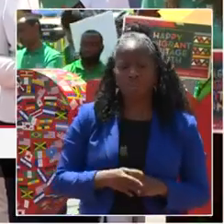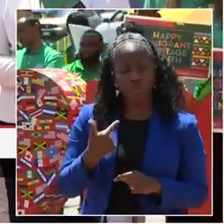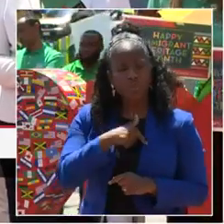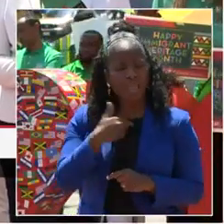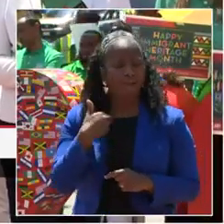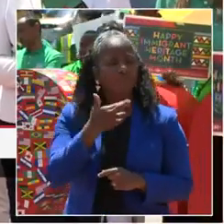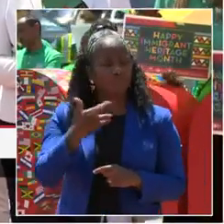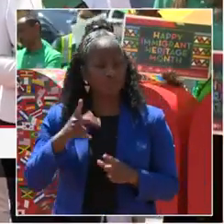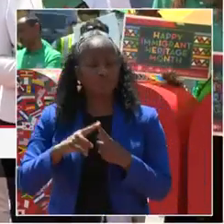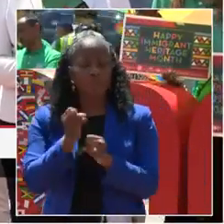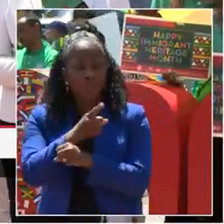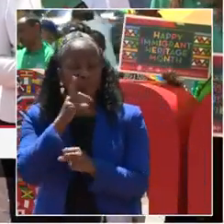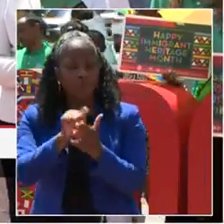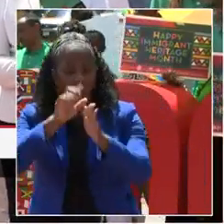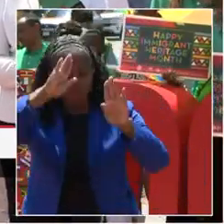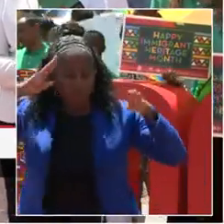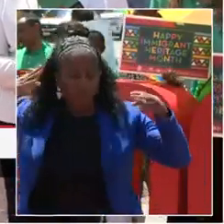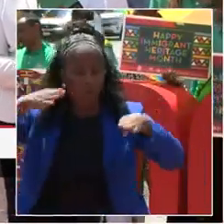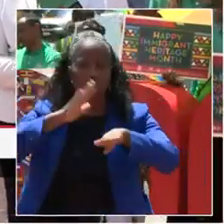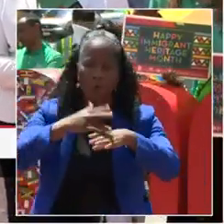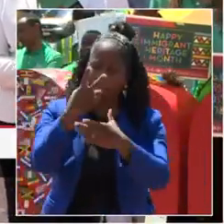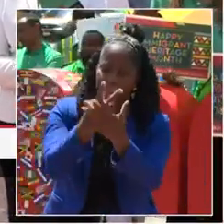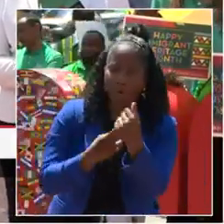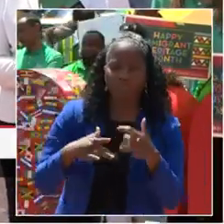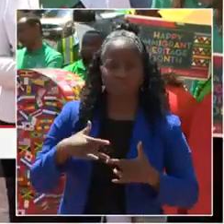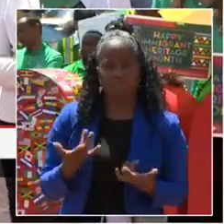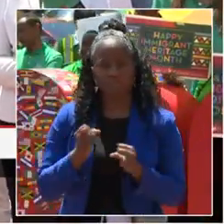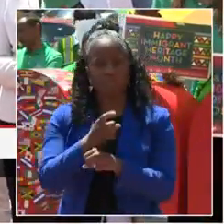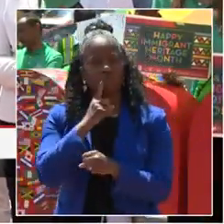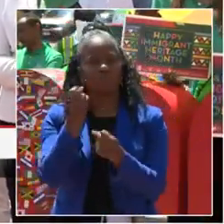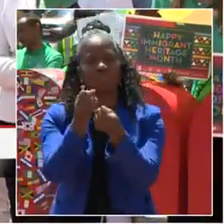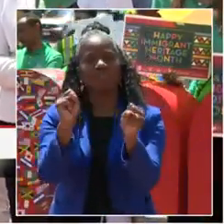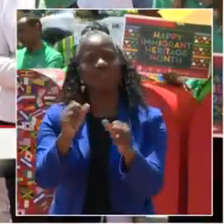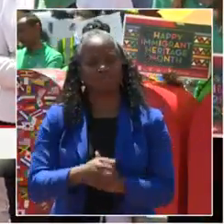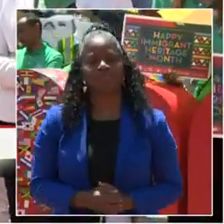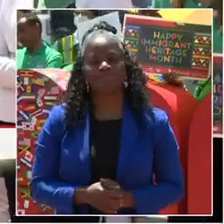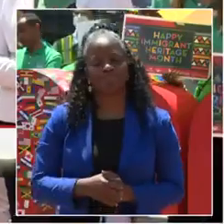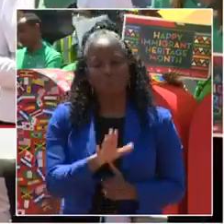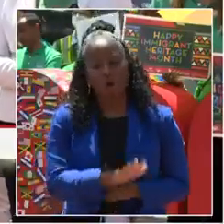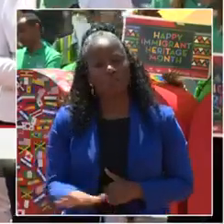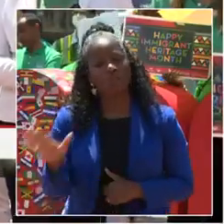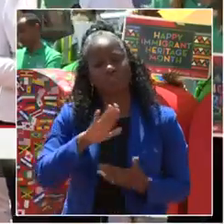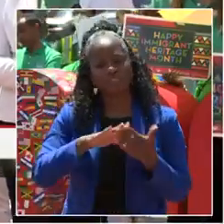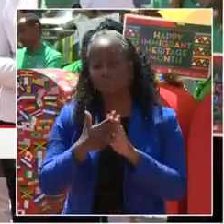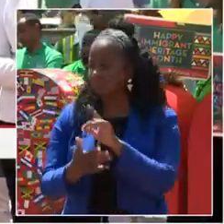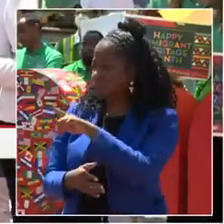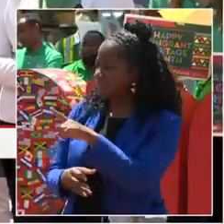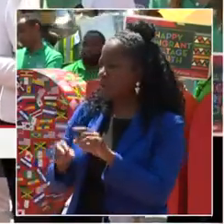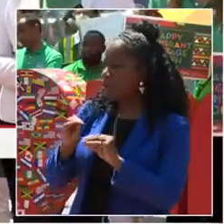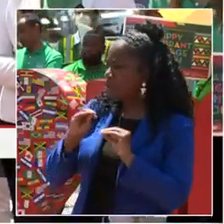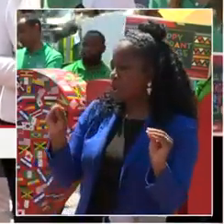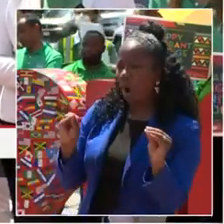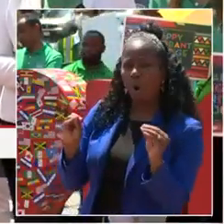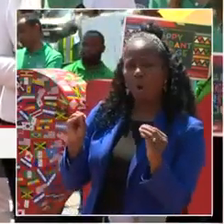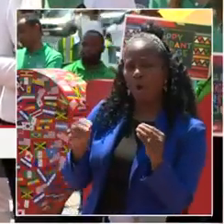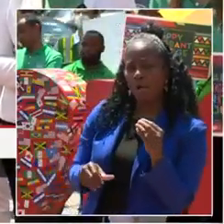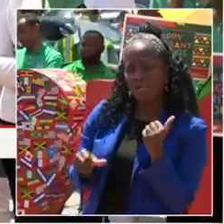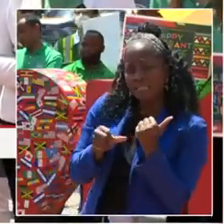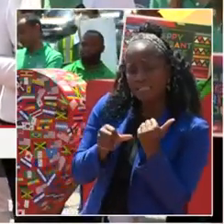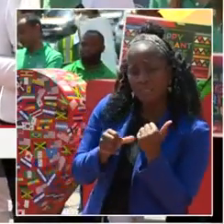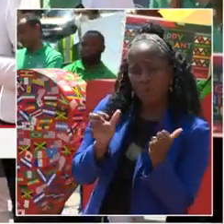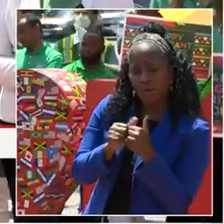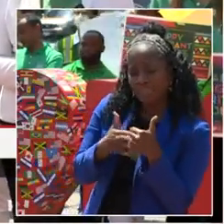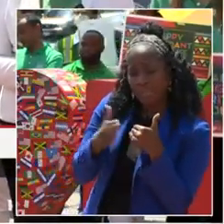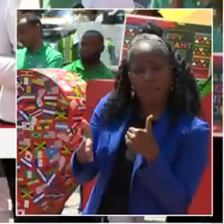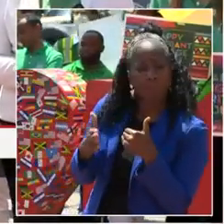need to have focusing on both of those events to ensure safe events across our city. In this case, with neighboring